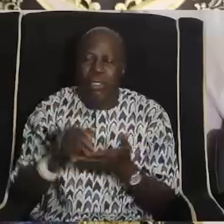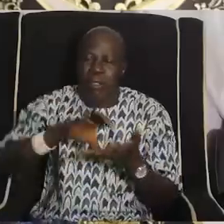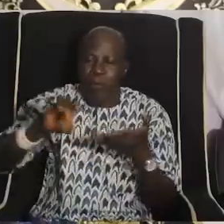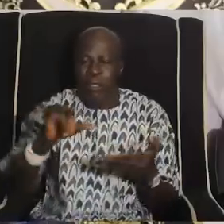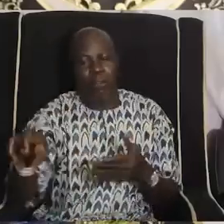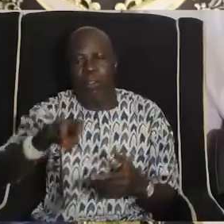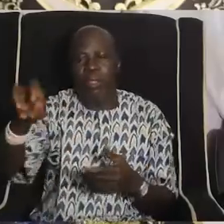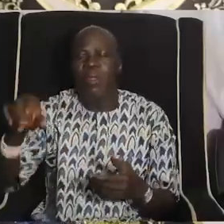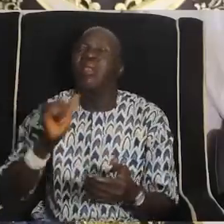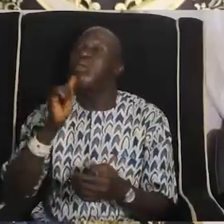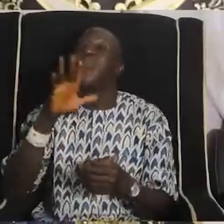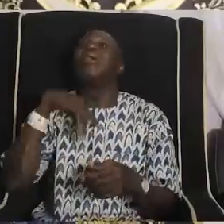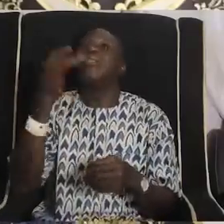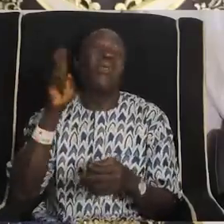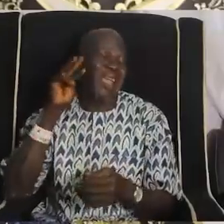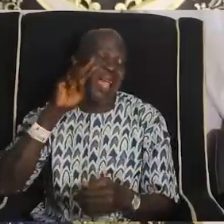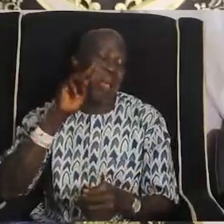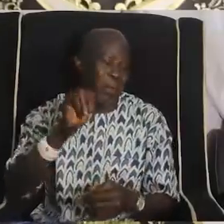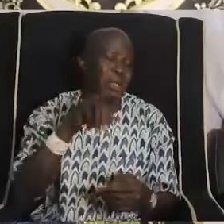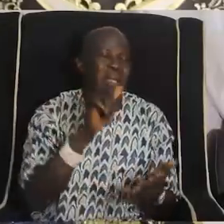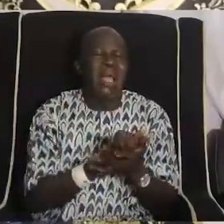children. The woman told me that